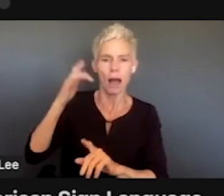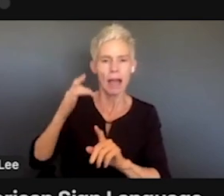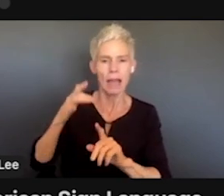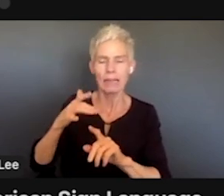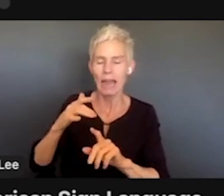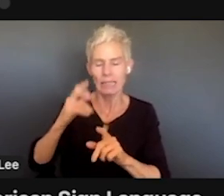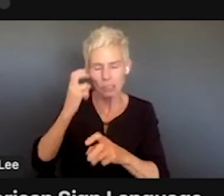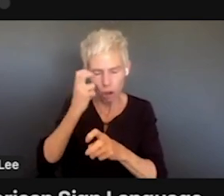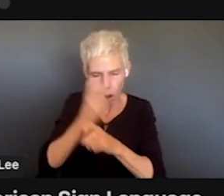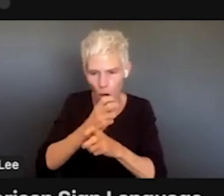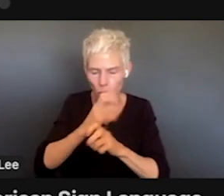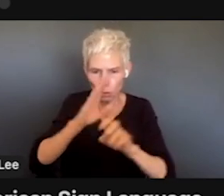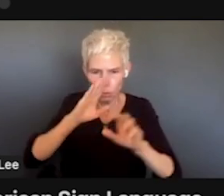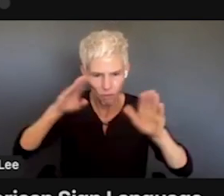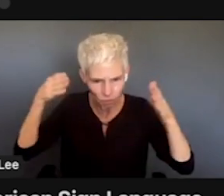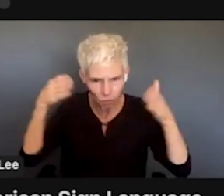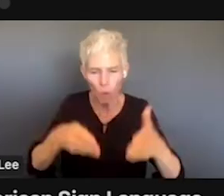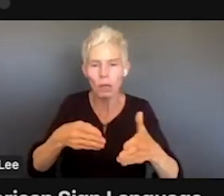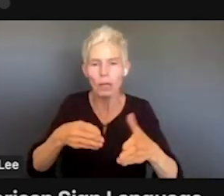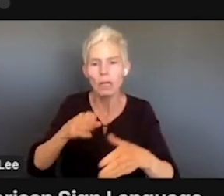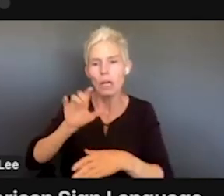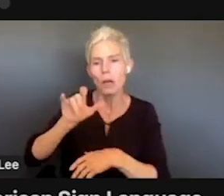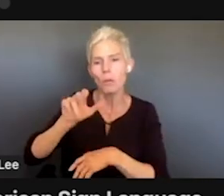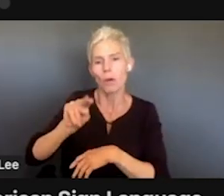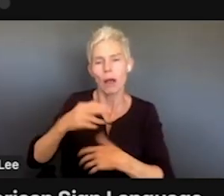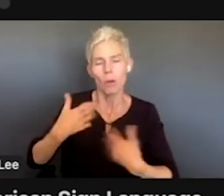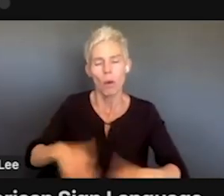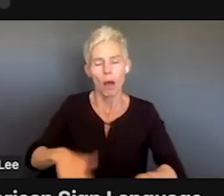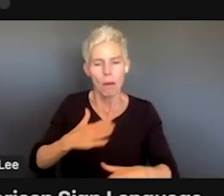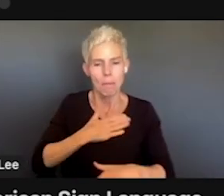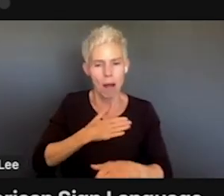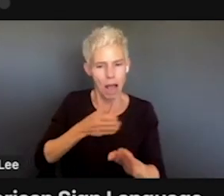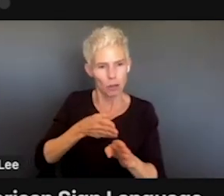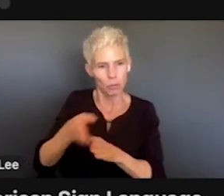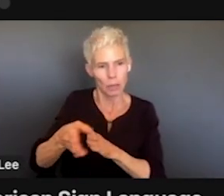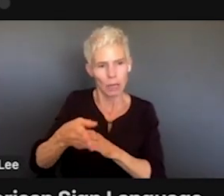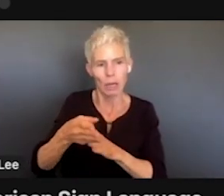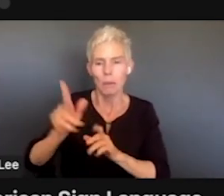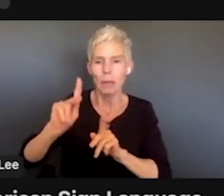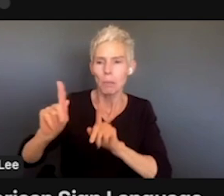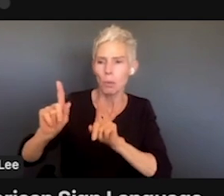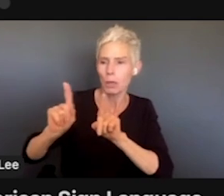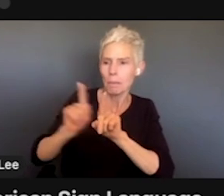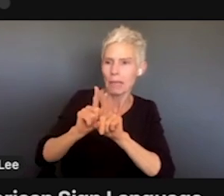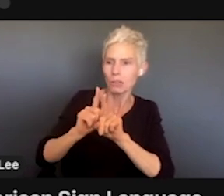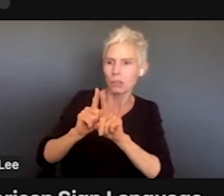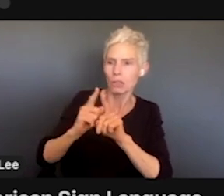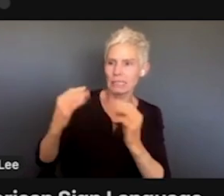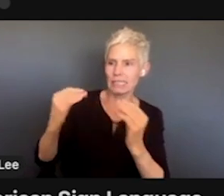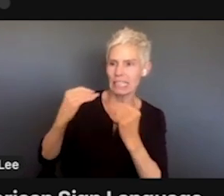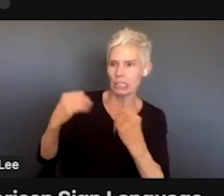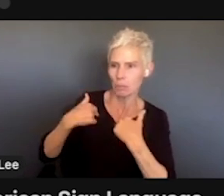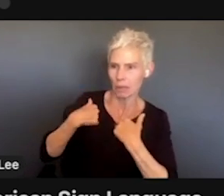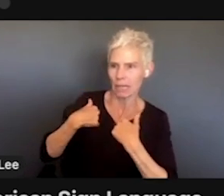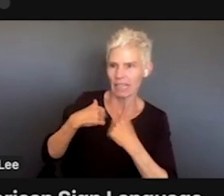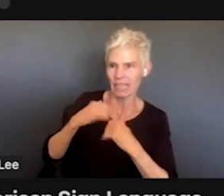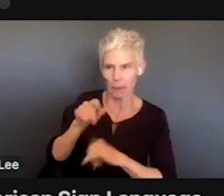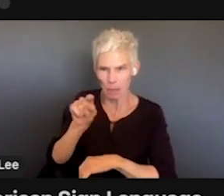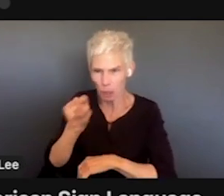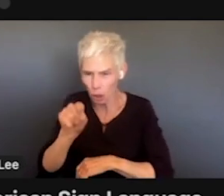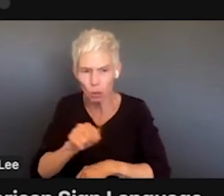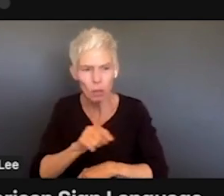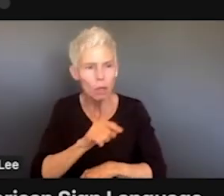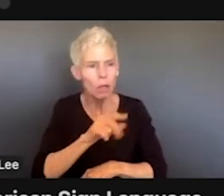And Brian, I've had such a privilege in my career to be mentored by people like yourself, Richard McKeon,